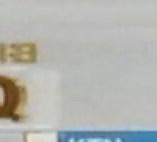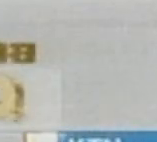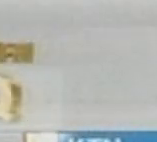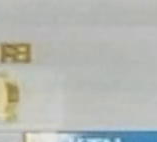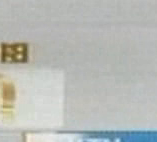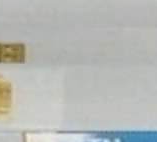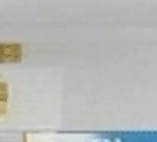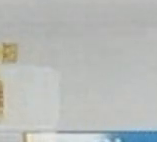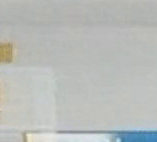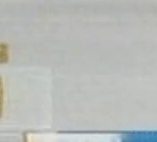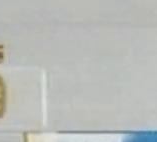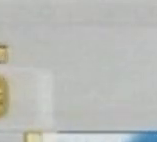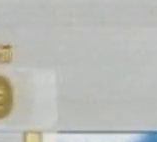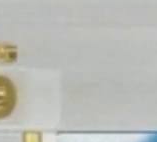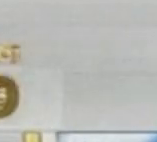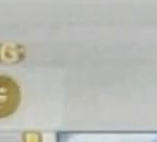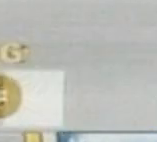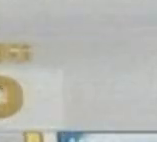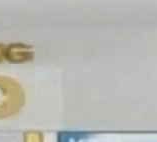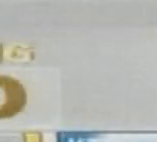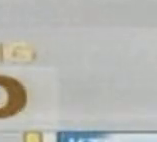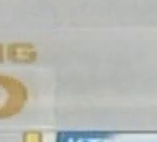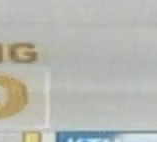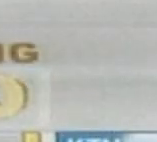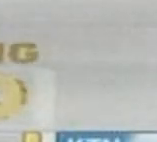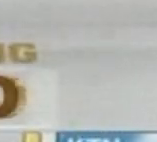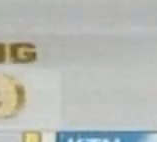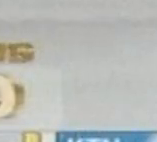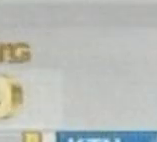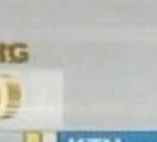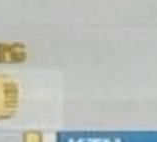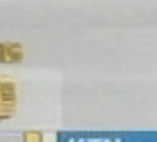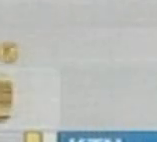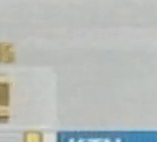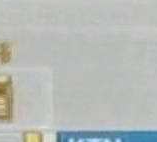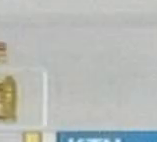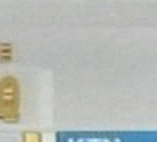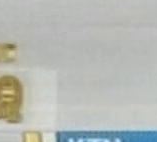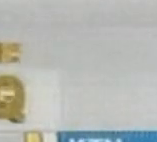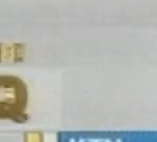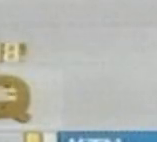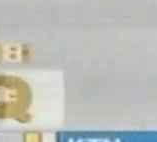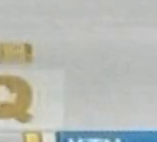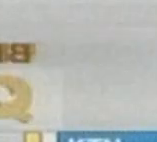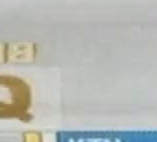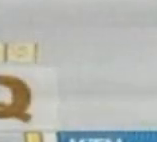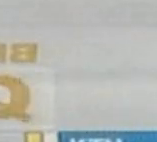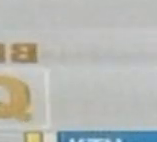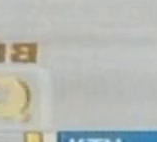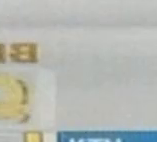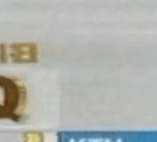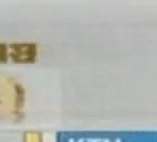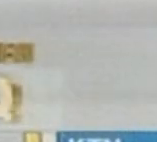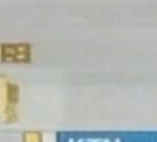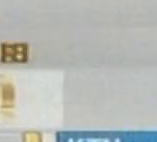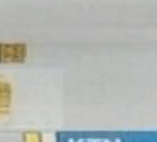how you polled. We've got 79% saying yes, so that's an overwhelming majority, and only